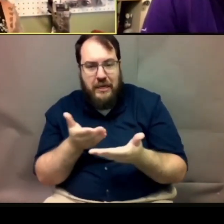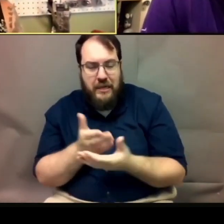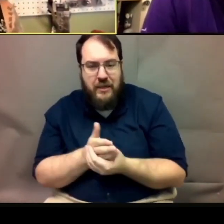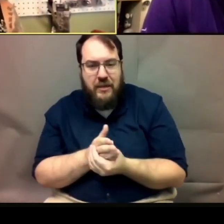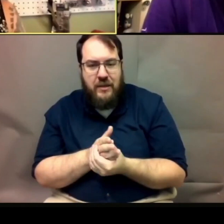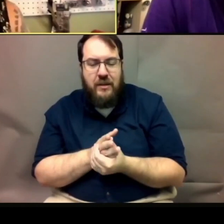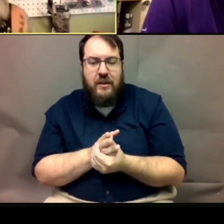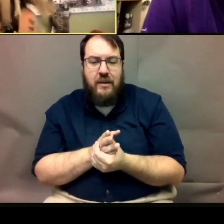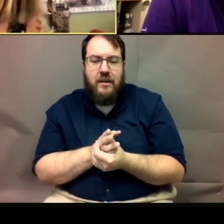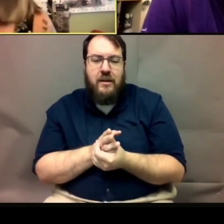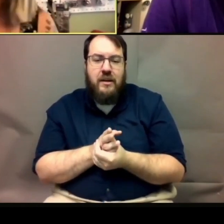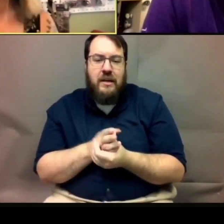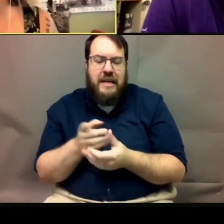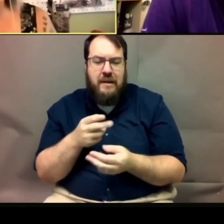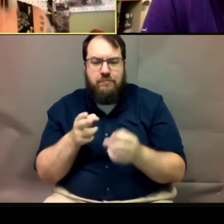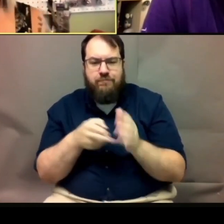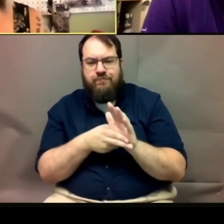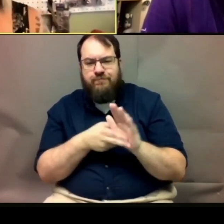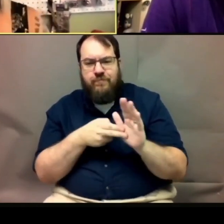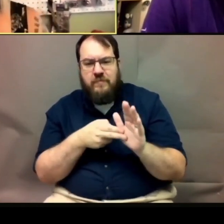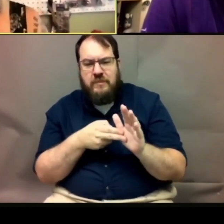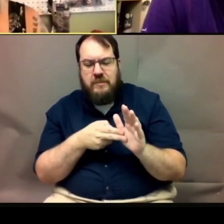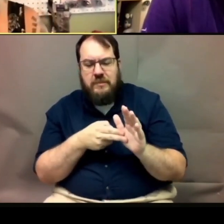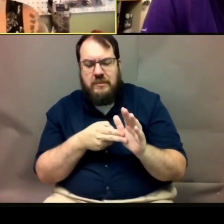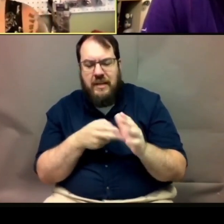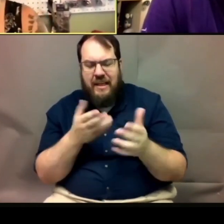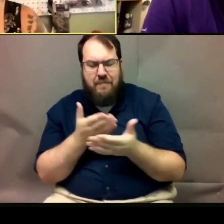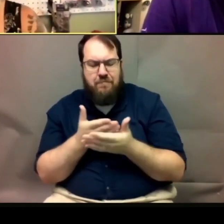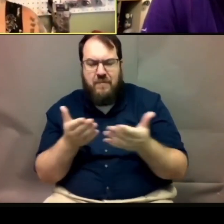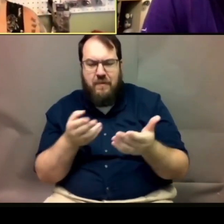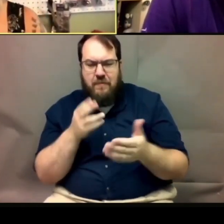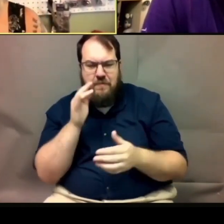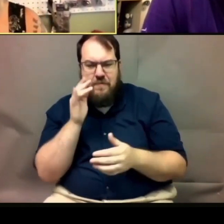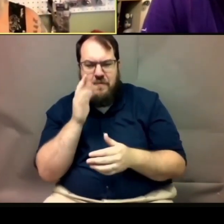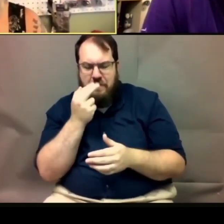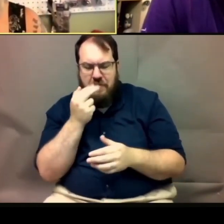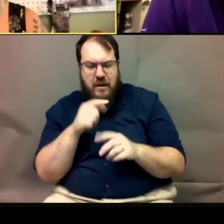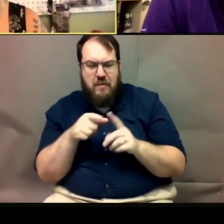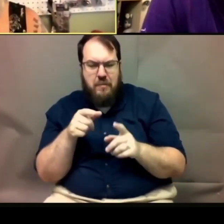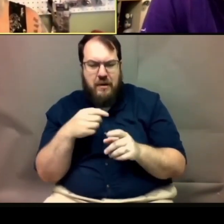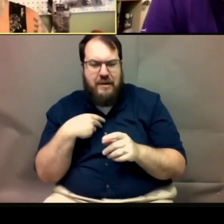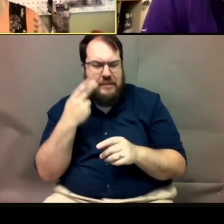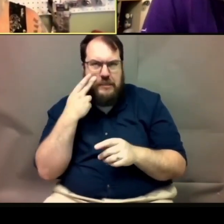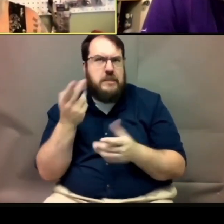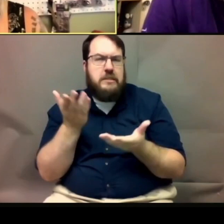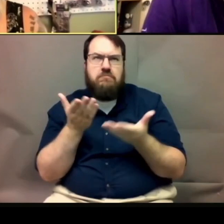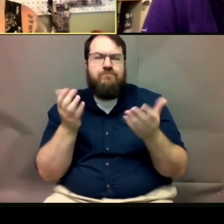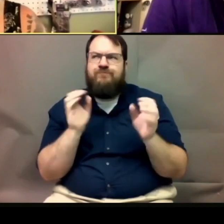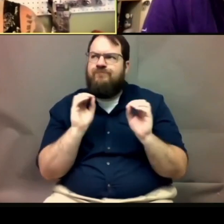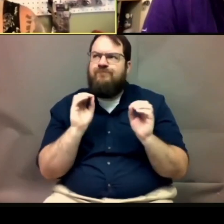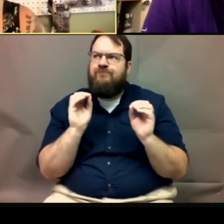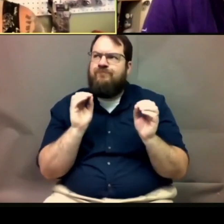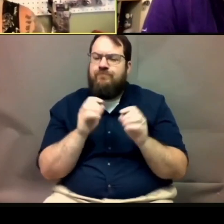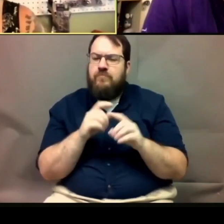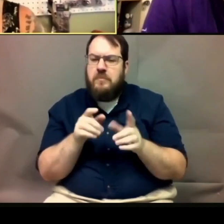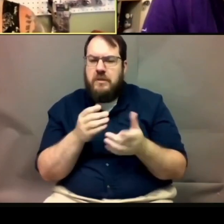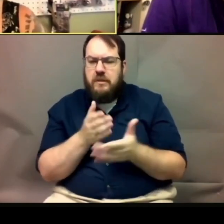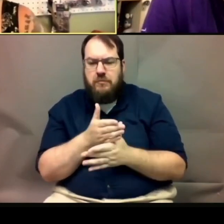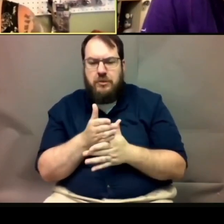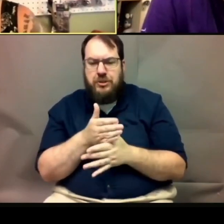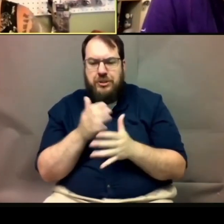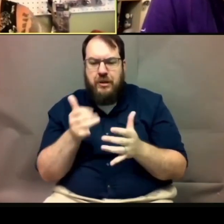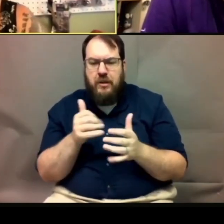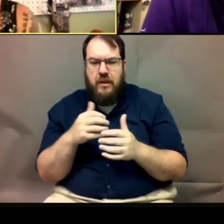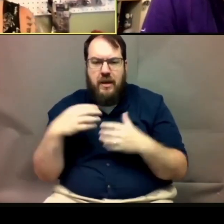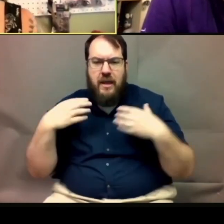usually sitting right here next to me, but I don't see it. But so thanks, Chris, for sharing that in chat. And I'll share the backpack bundle.